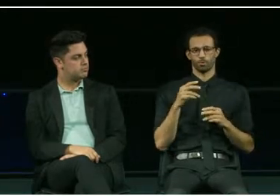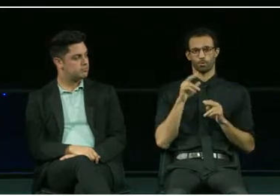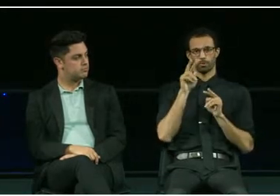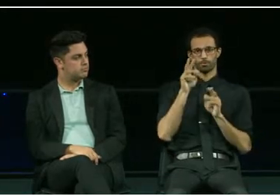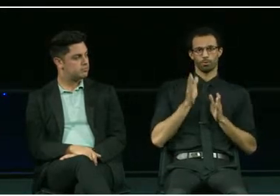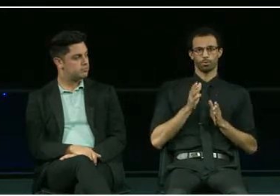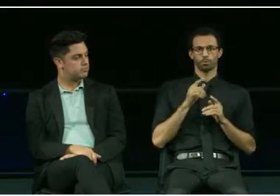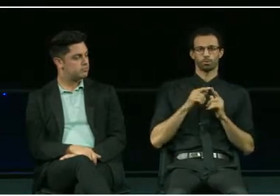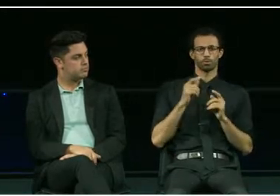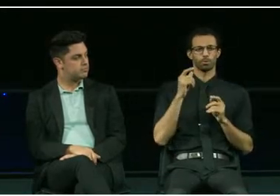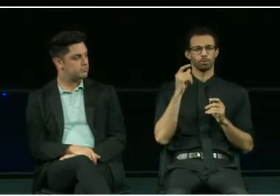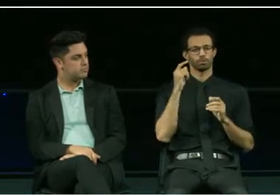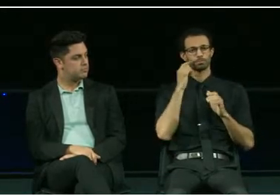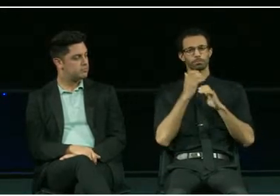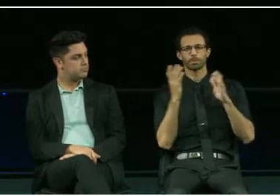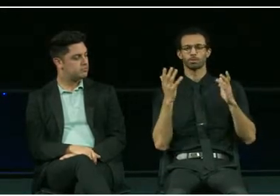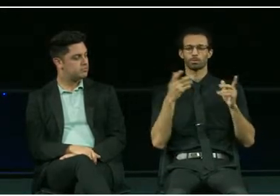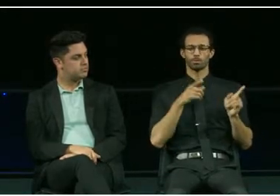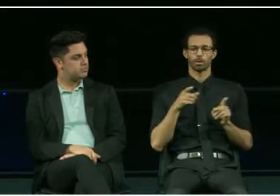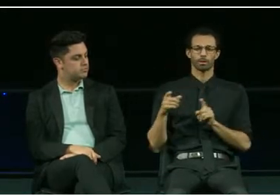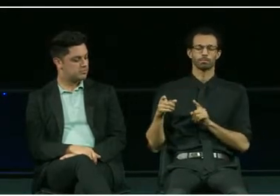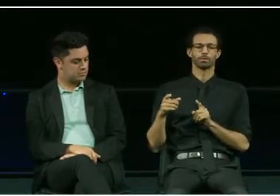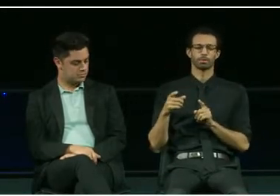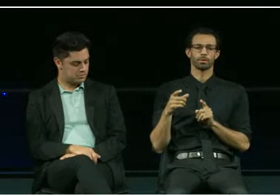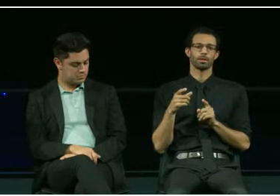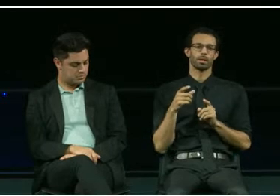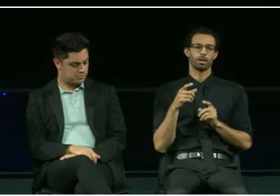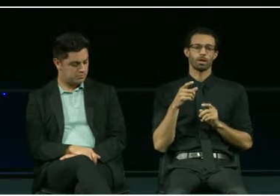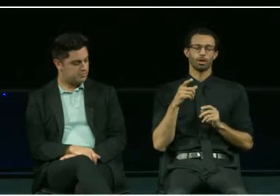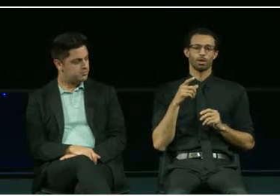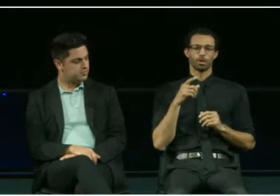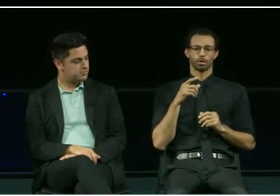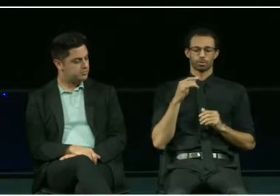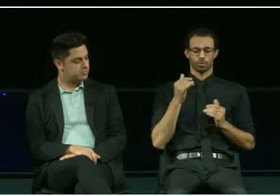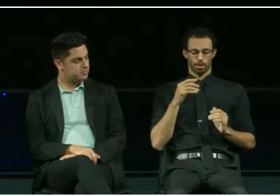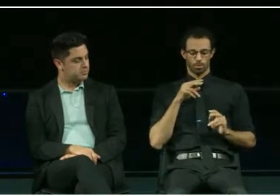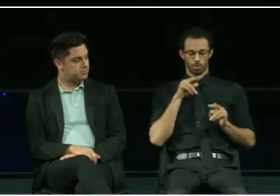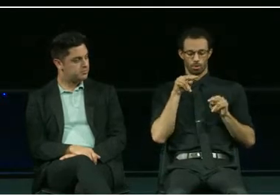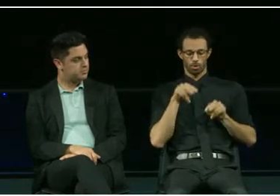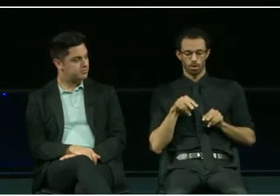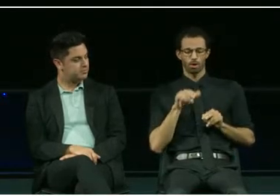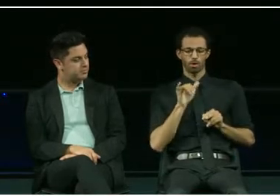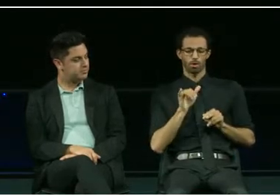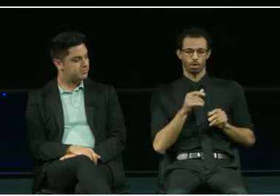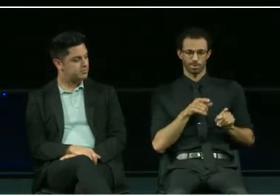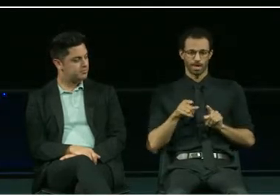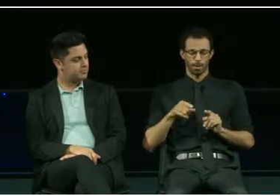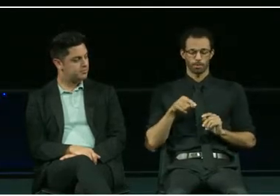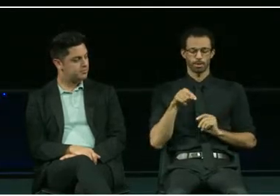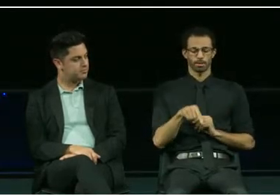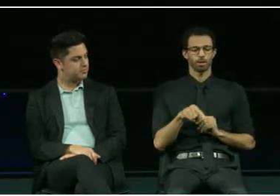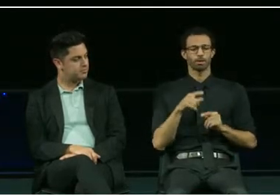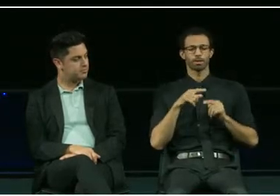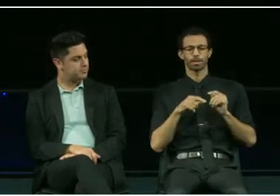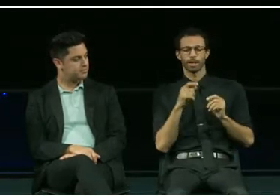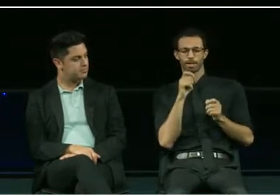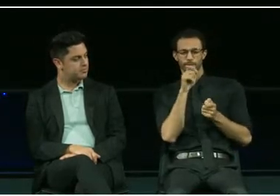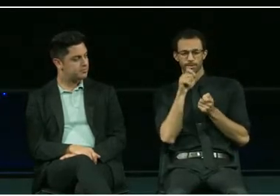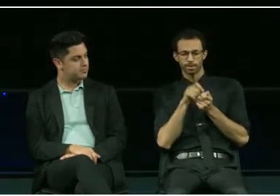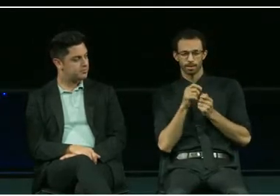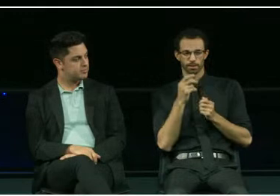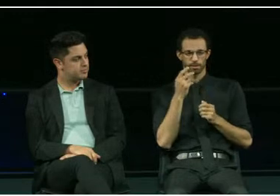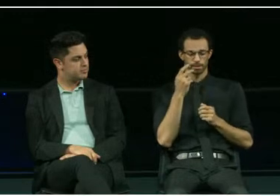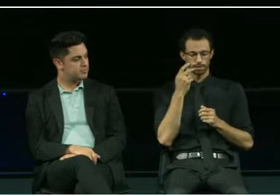what happened. So you're looking down and you're like, okay, it's happening down there. I can't quite see what's happening,